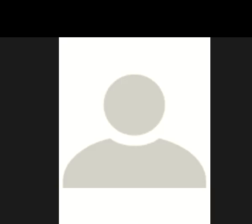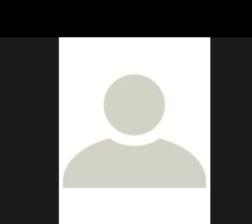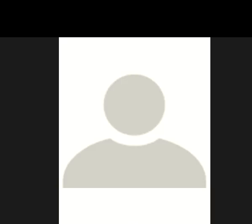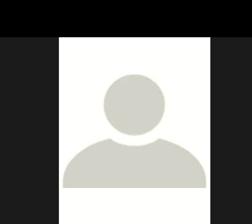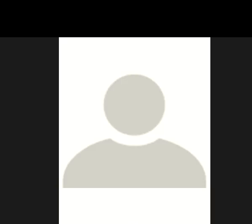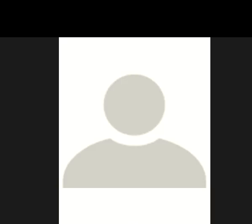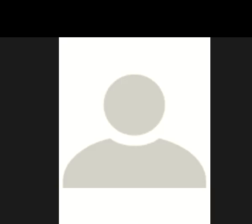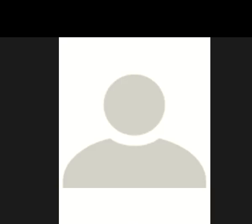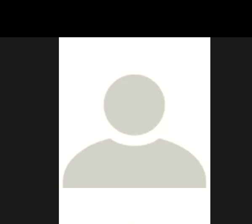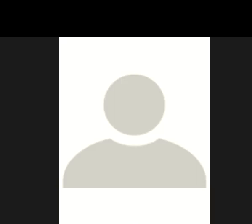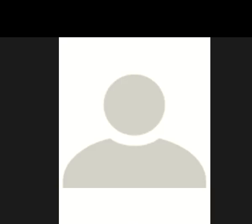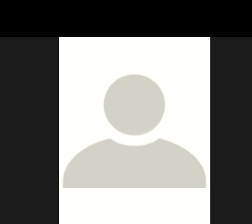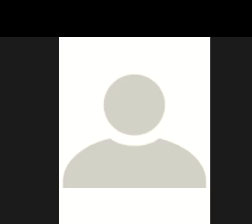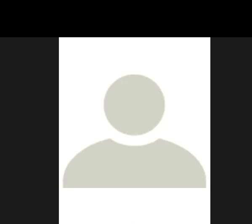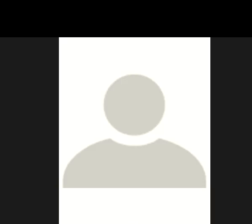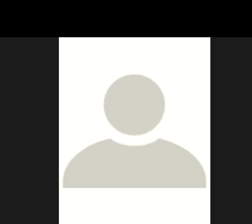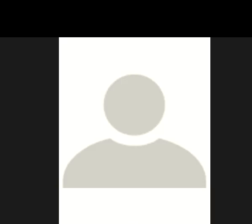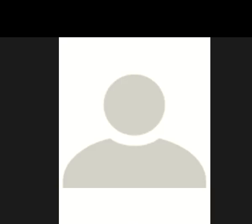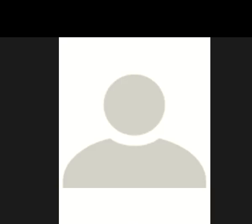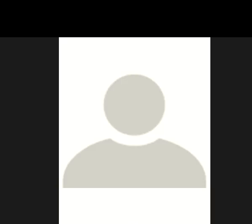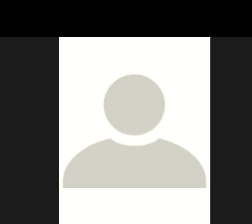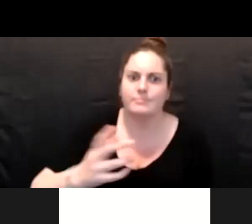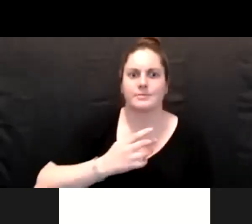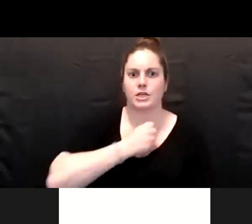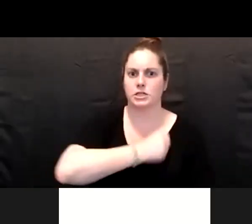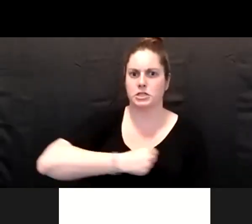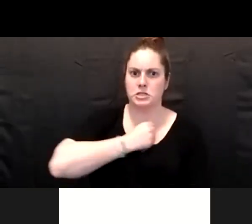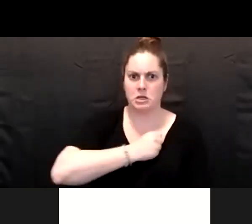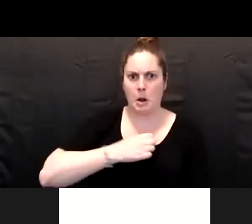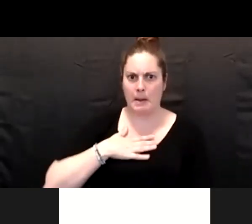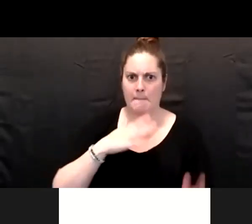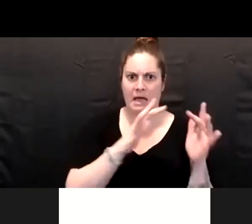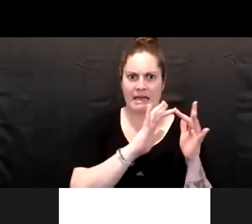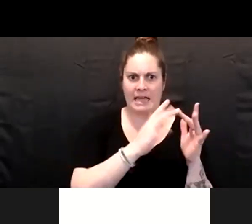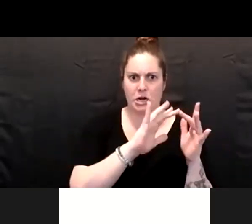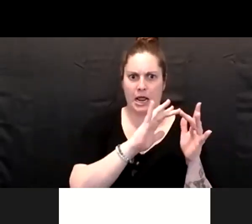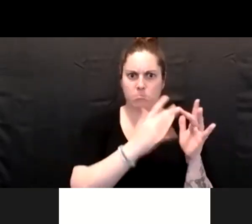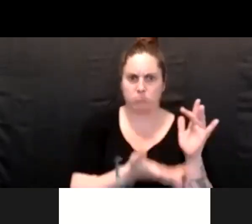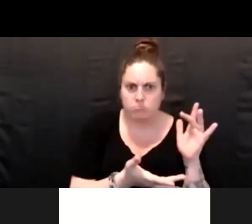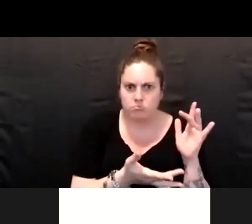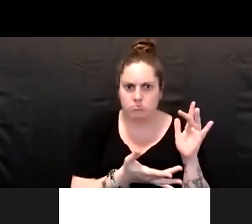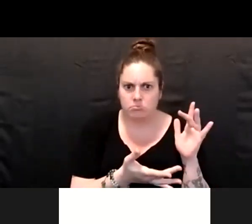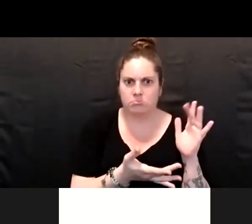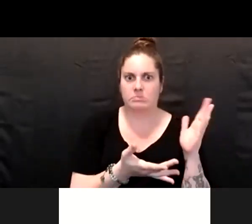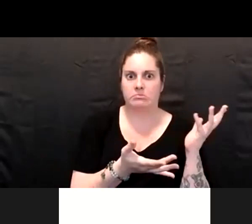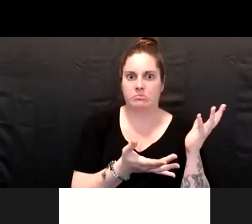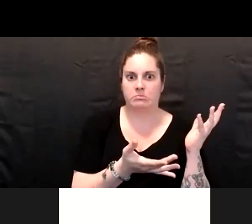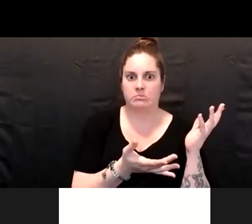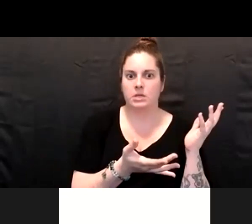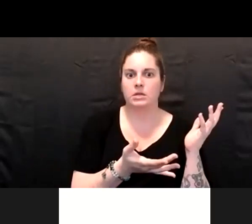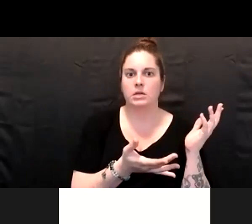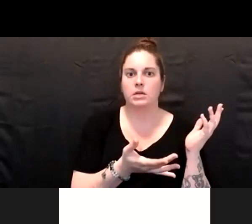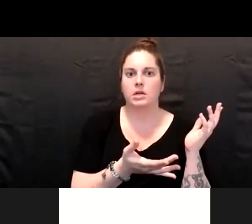Sorry about that, everyone. My internet just went out on me just for a moment. Uh,